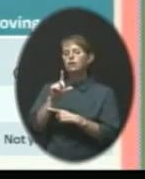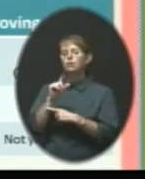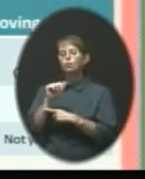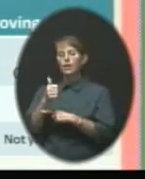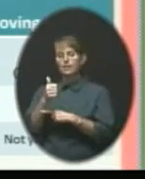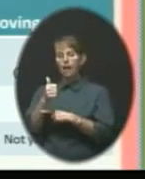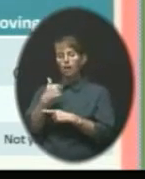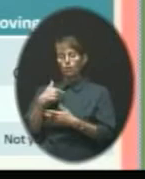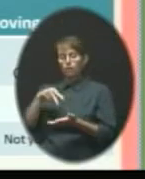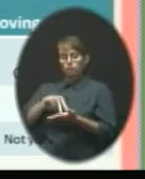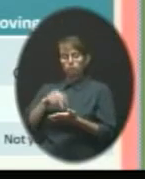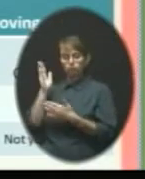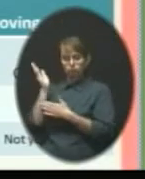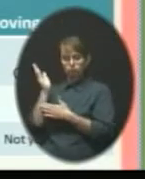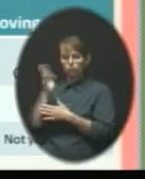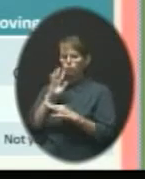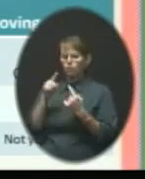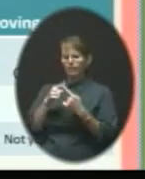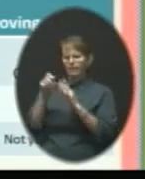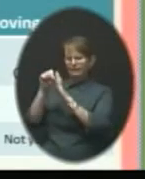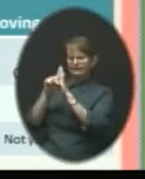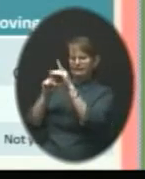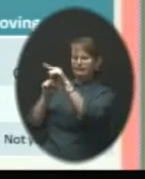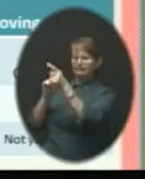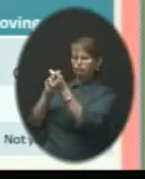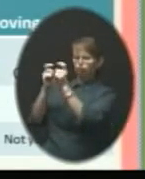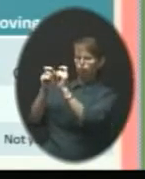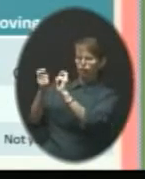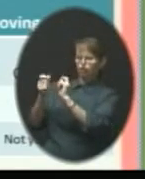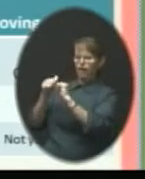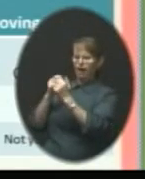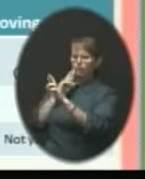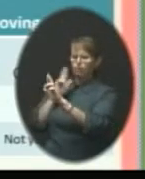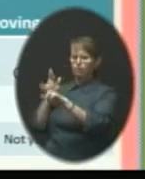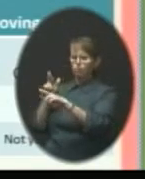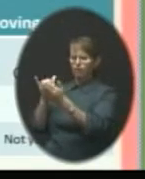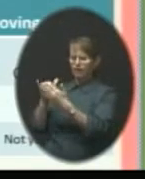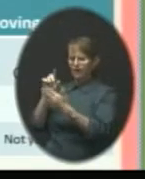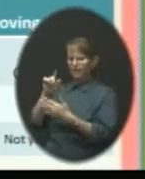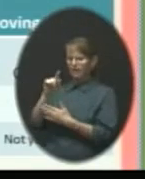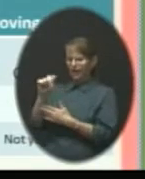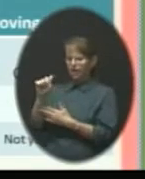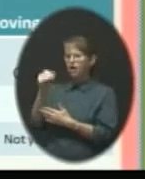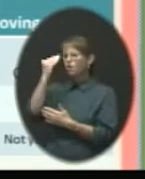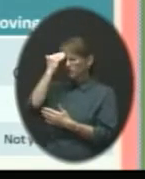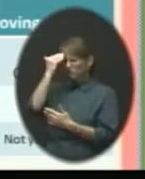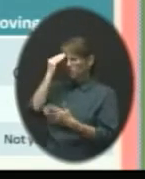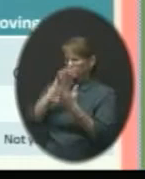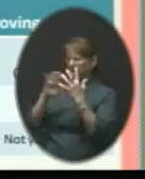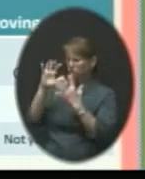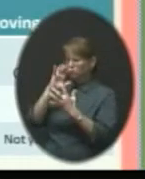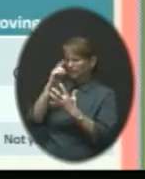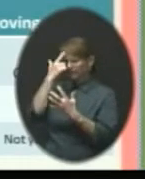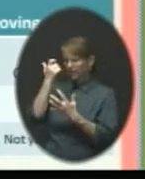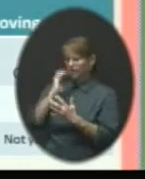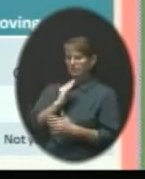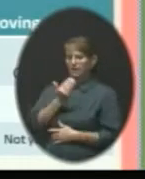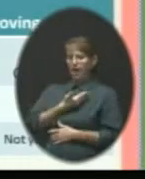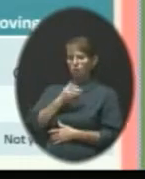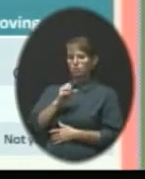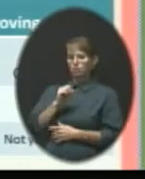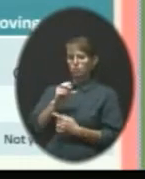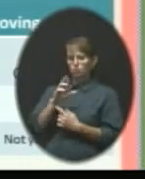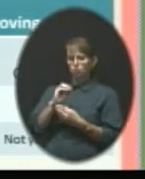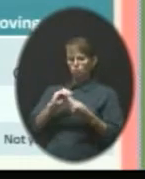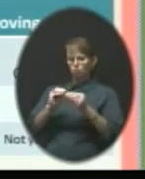talked a little bit about how the state changed the way they reported it, and we knew that that was a little confusing because our scores